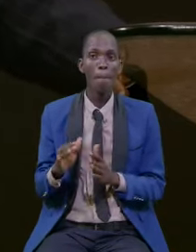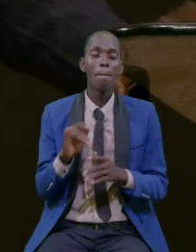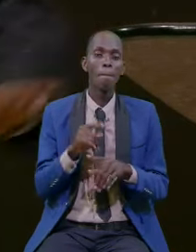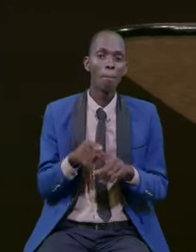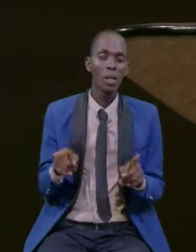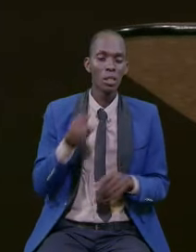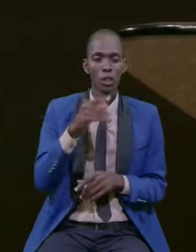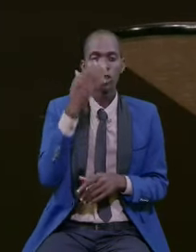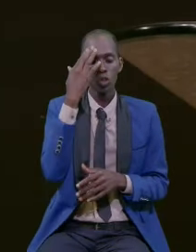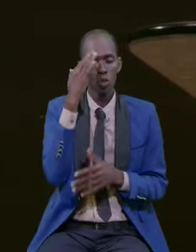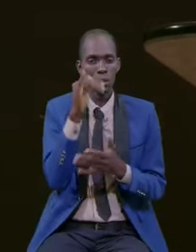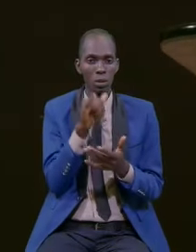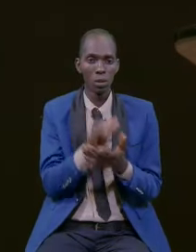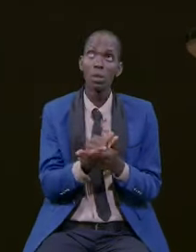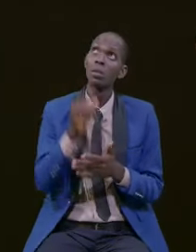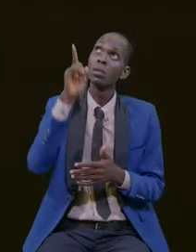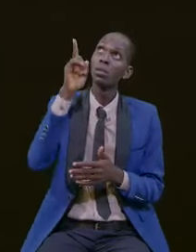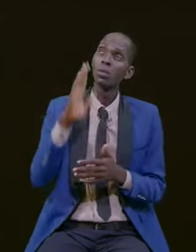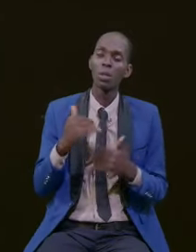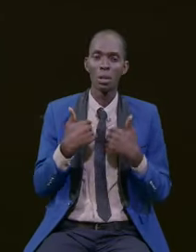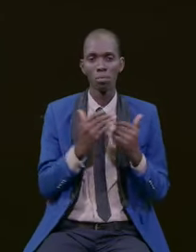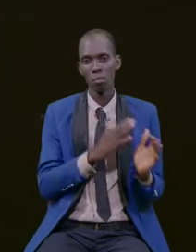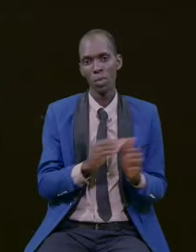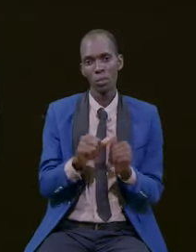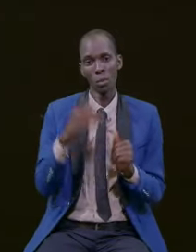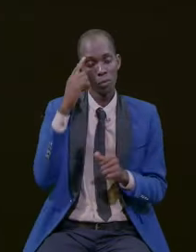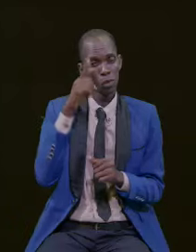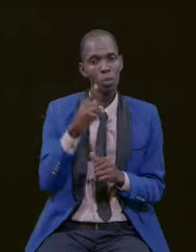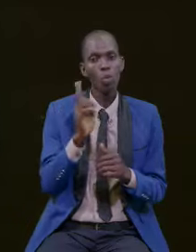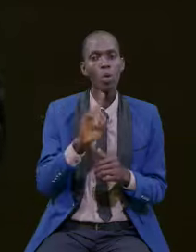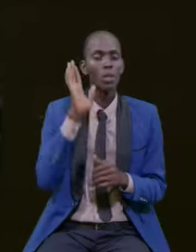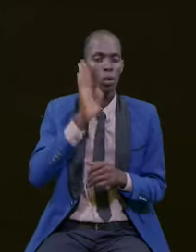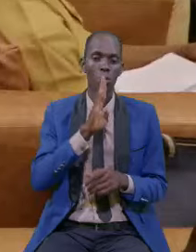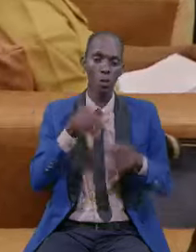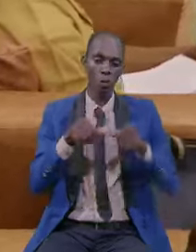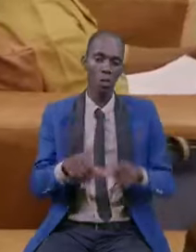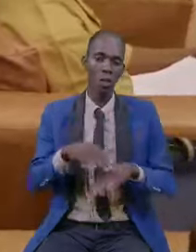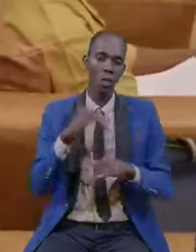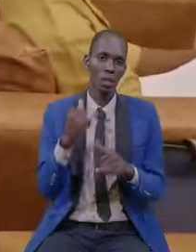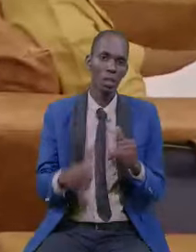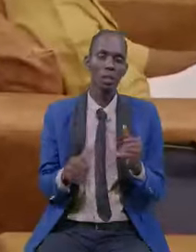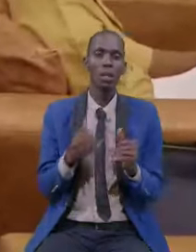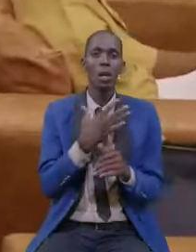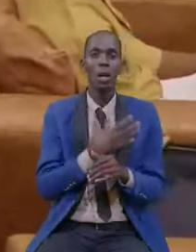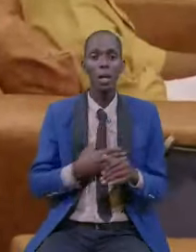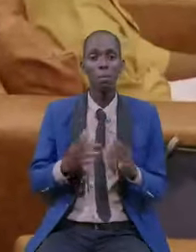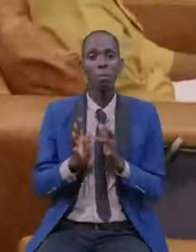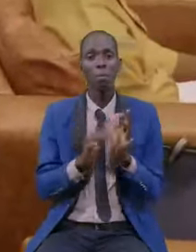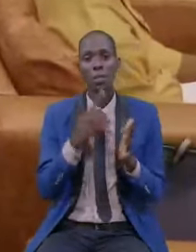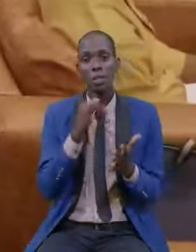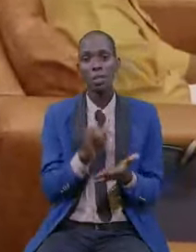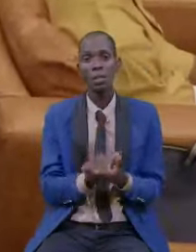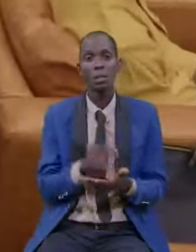will possess. Yet he obeyed, not knowing whither he went. That's